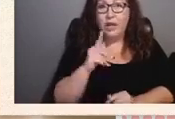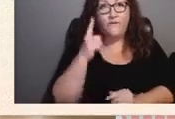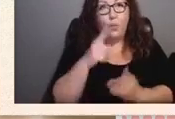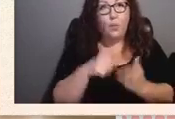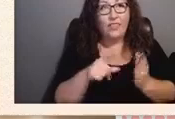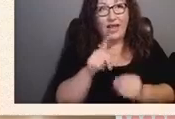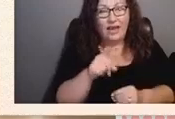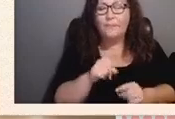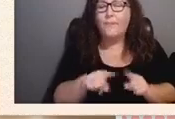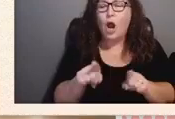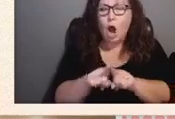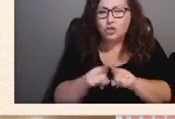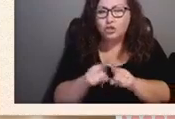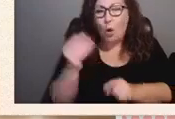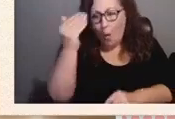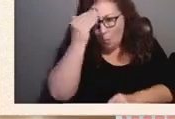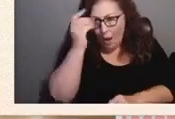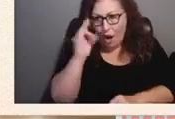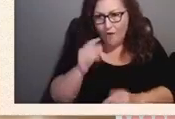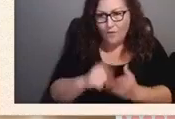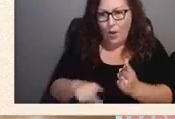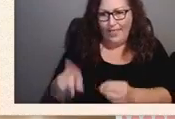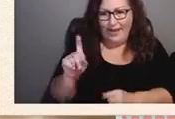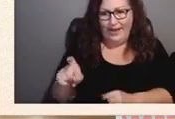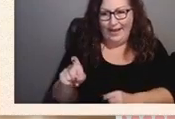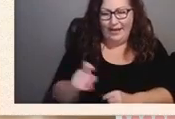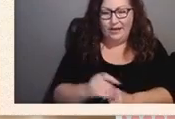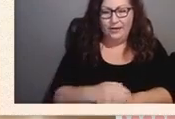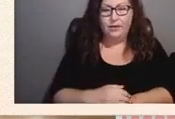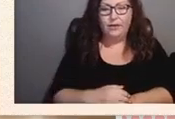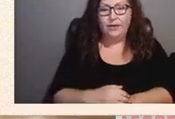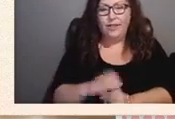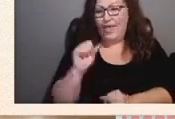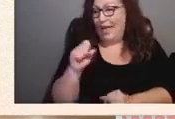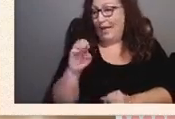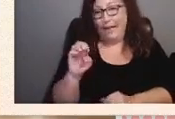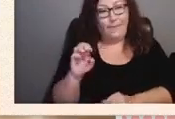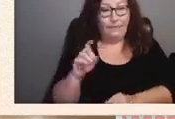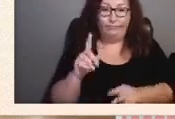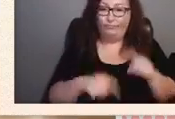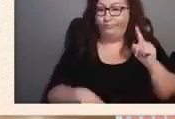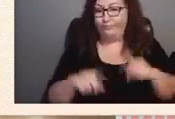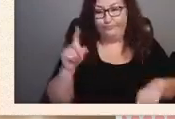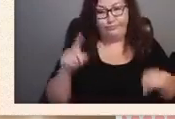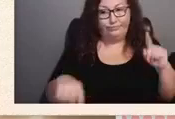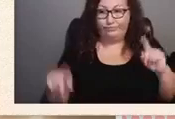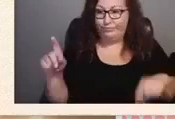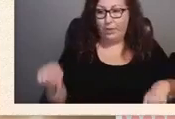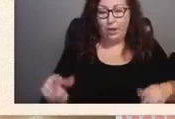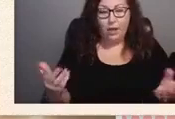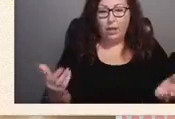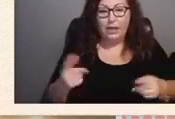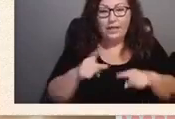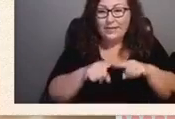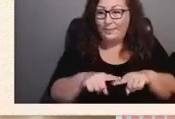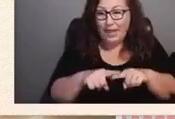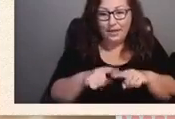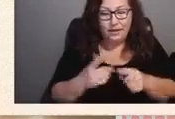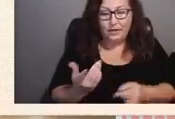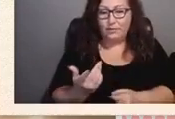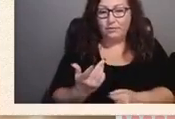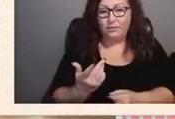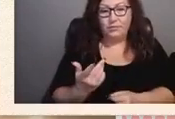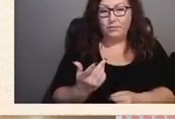of their needs. And that can range from, like, depending on what